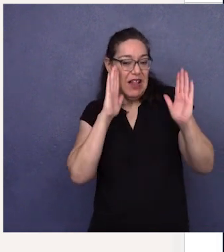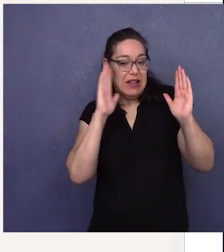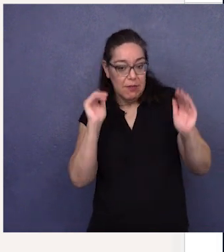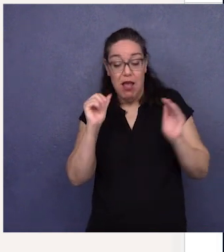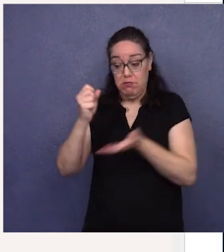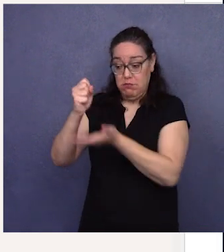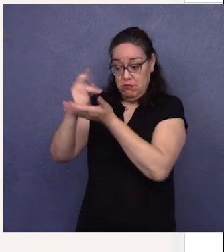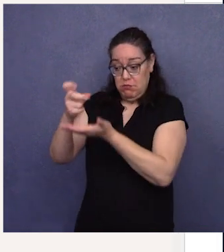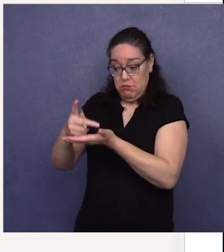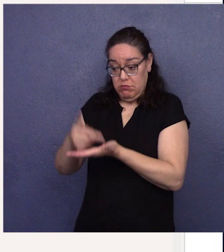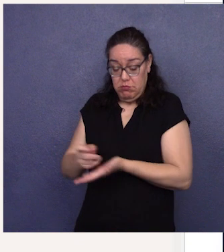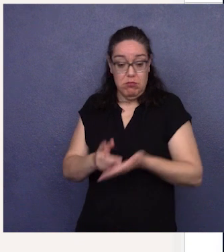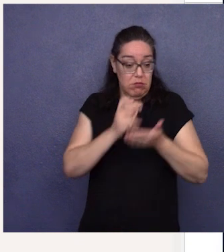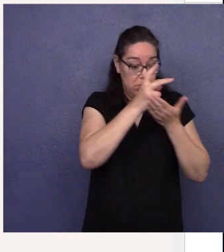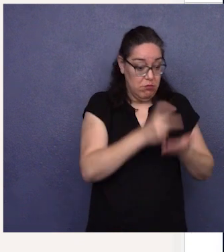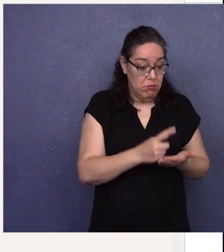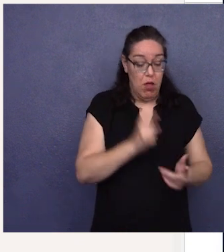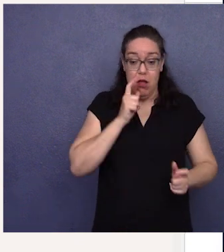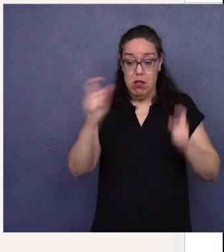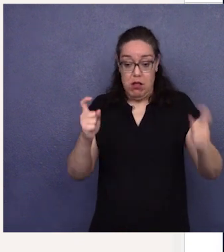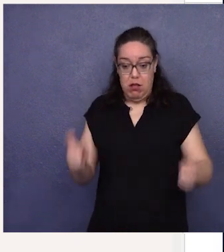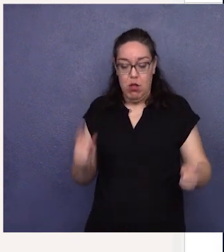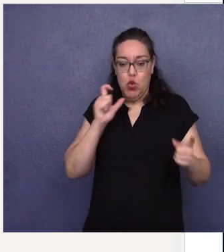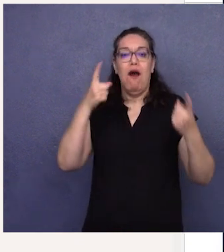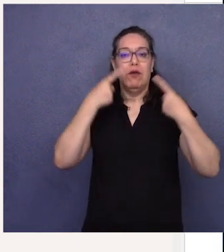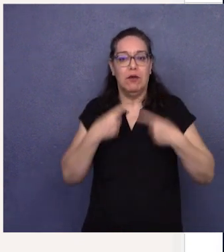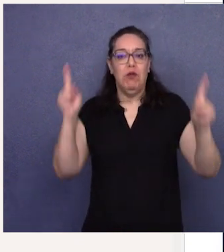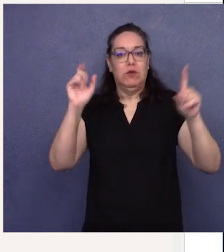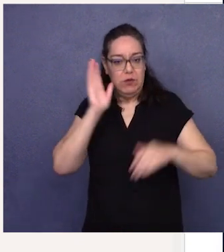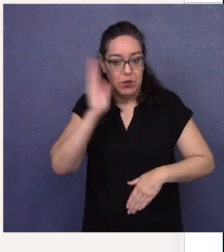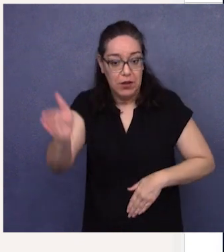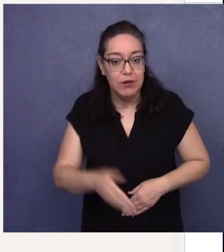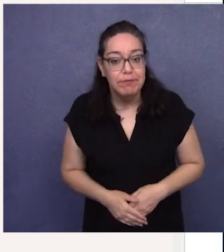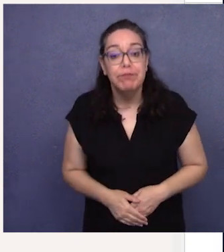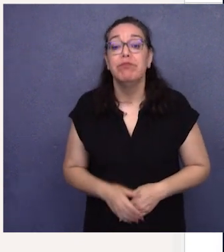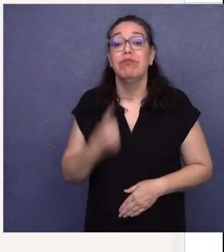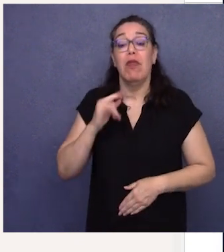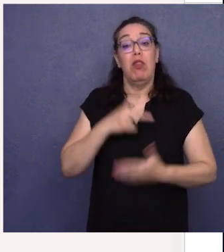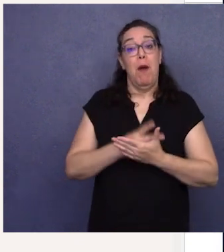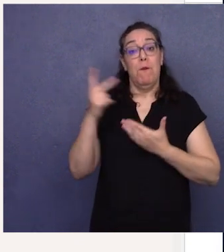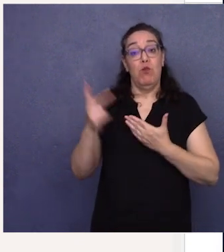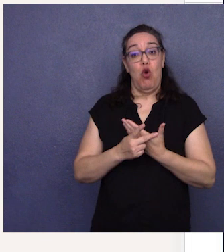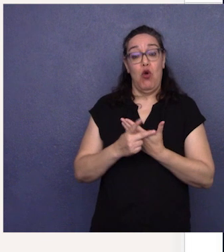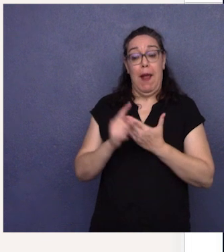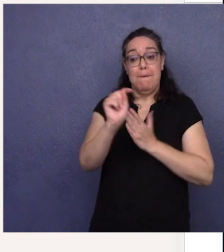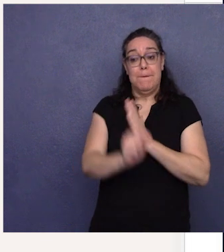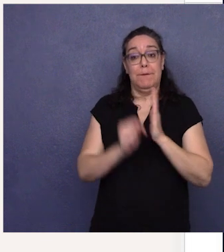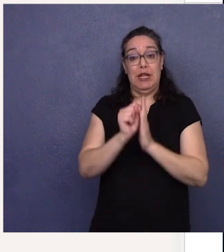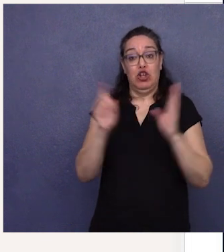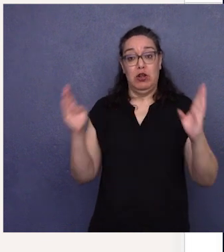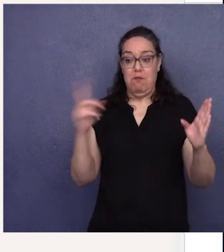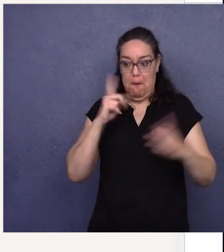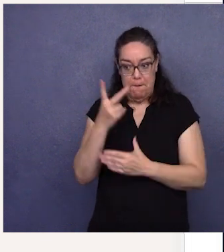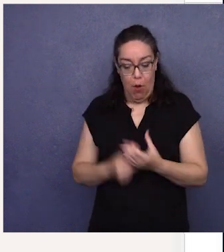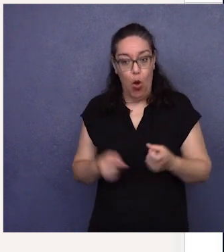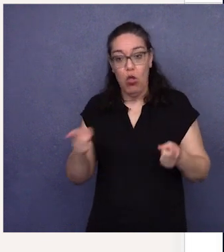be announced. The program period for both projects of individual artists and